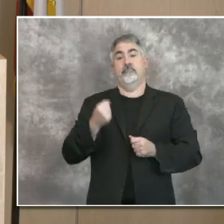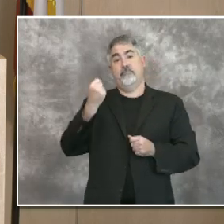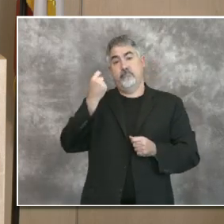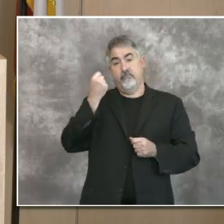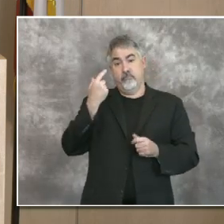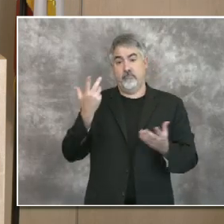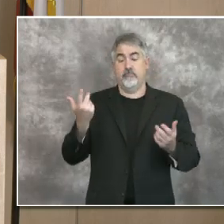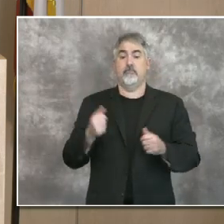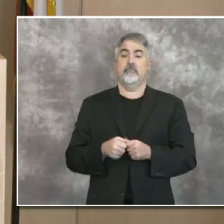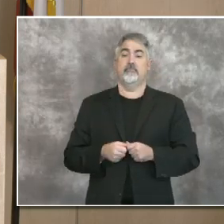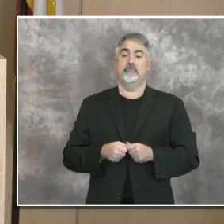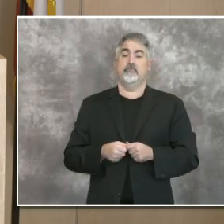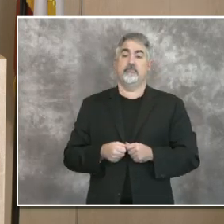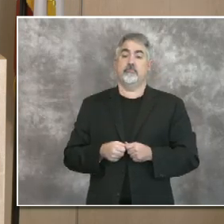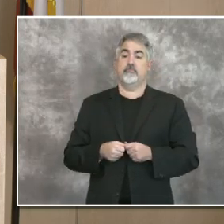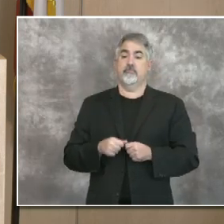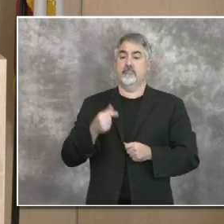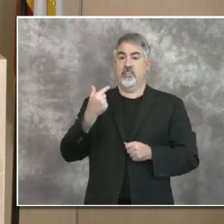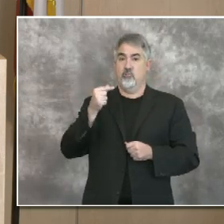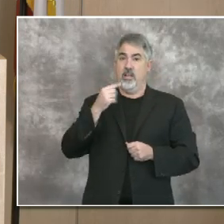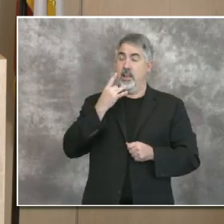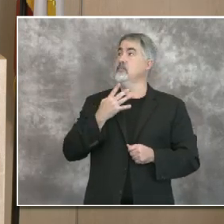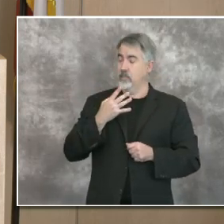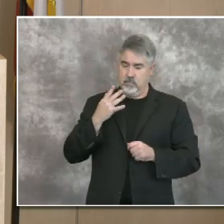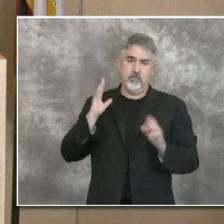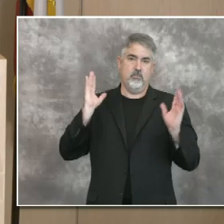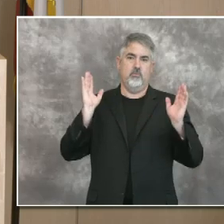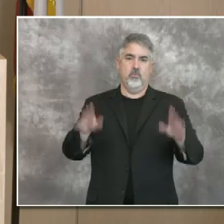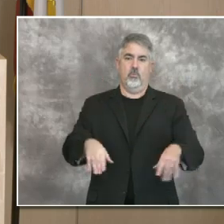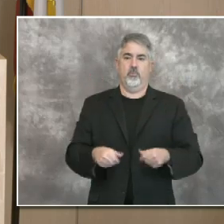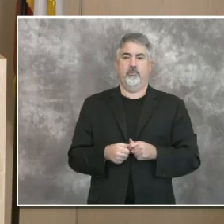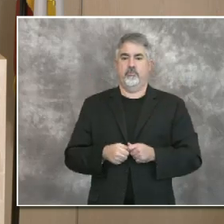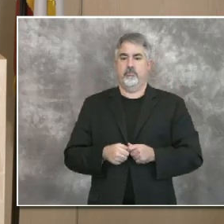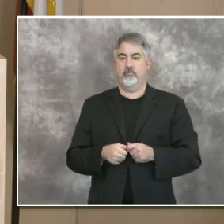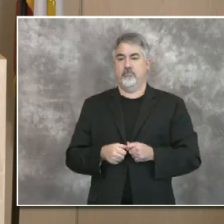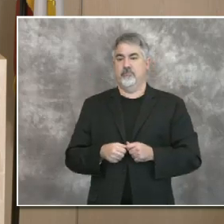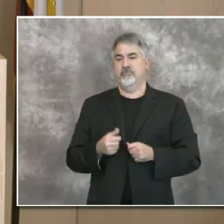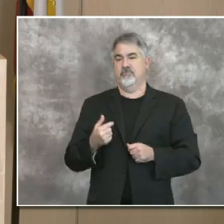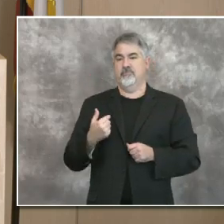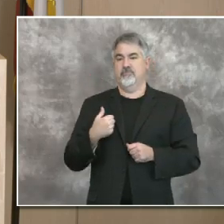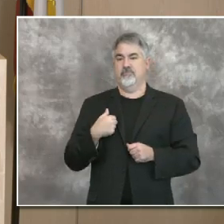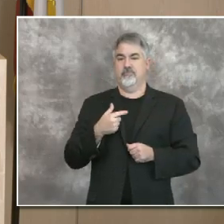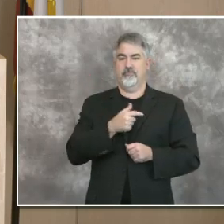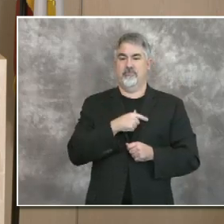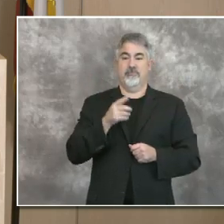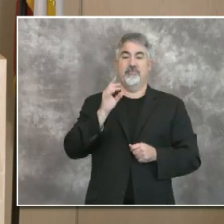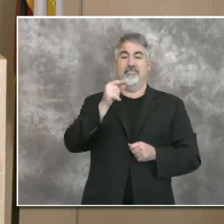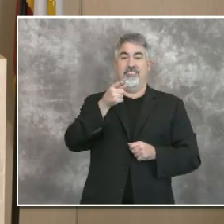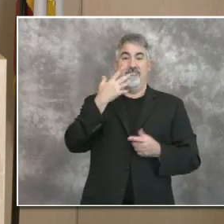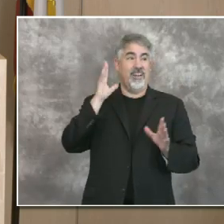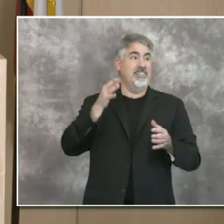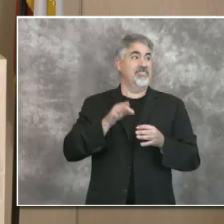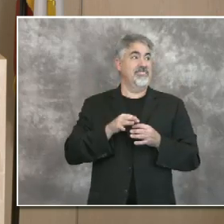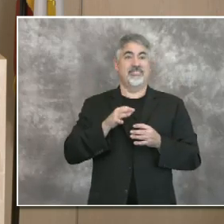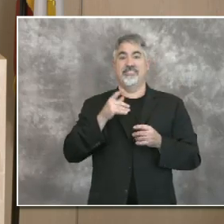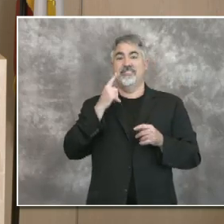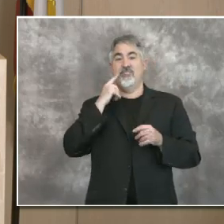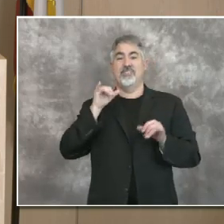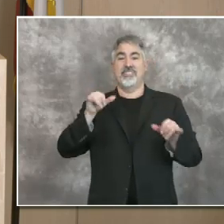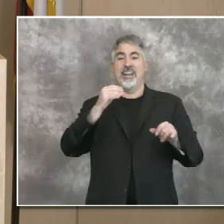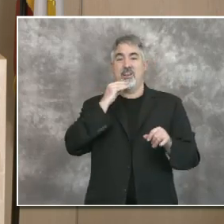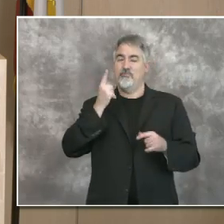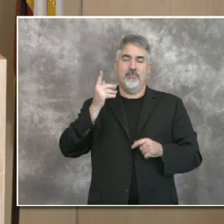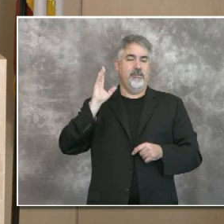So yes, we are extending tomorrow, April 30th, indefinitely.